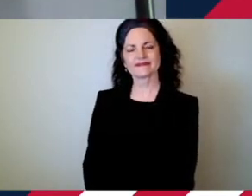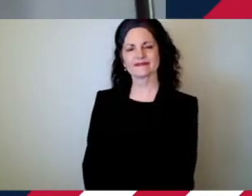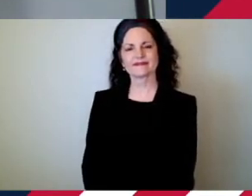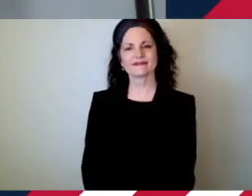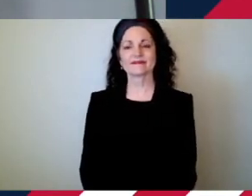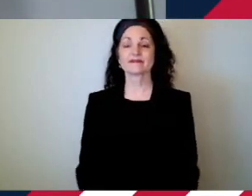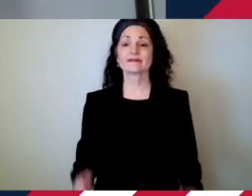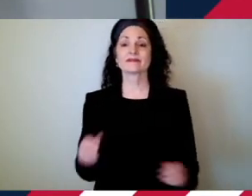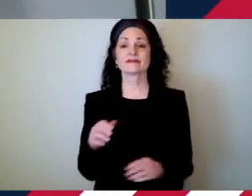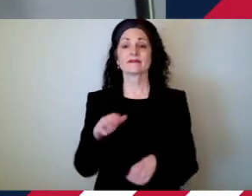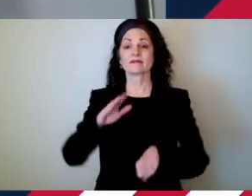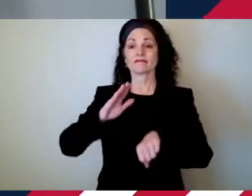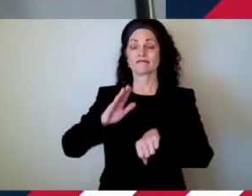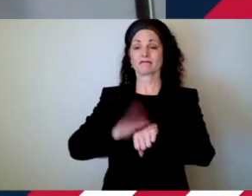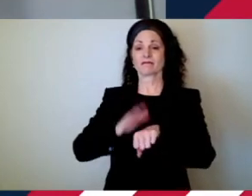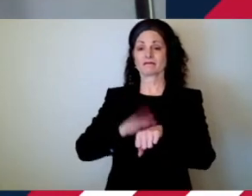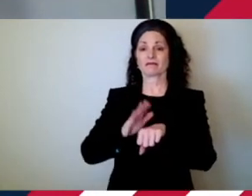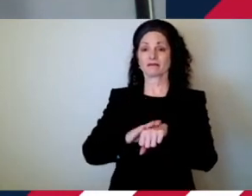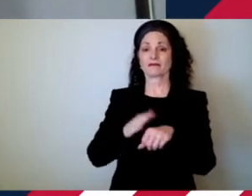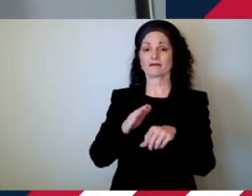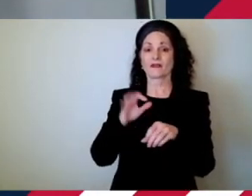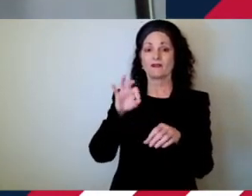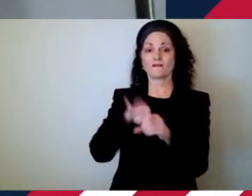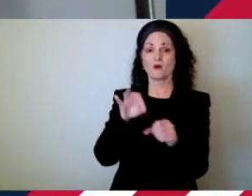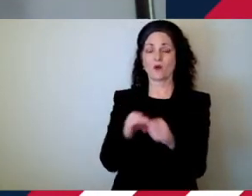Thirty seconds remaining.